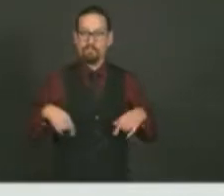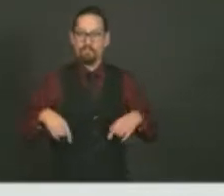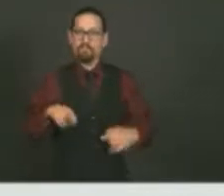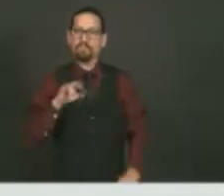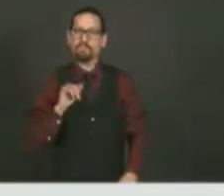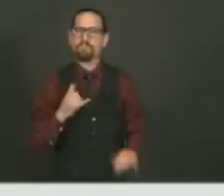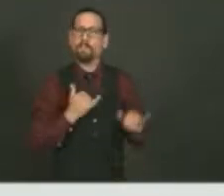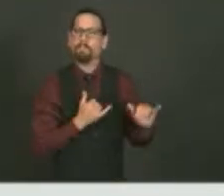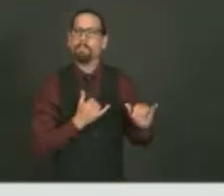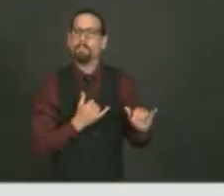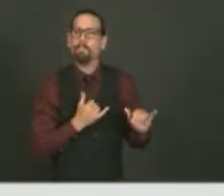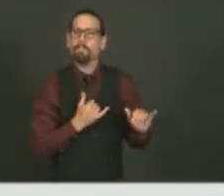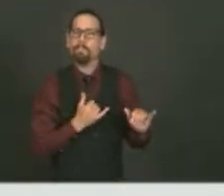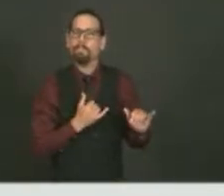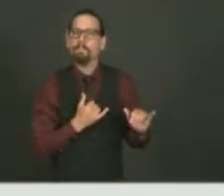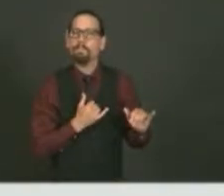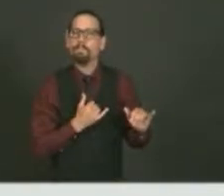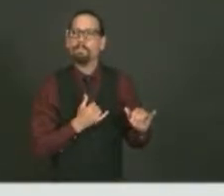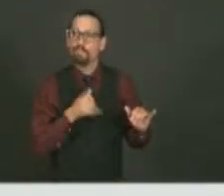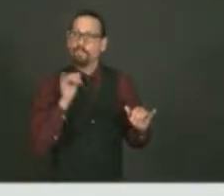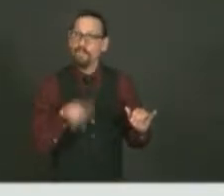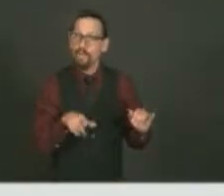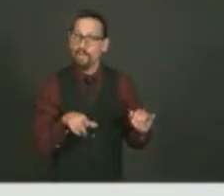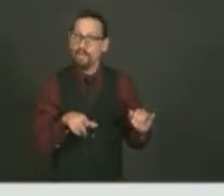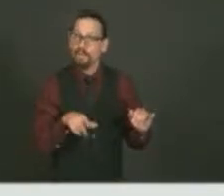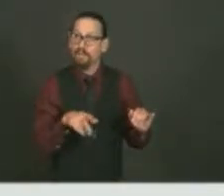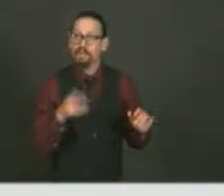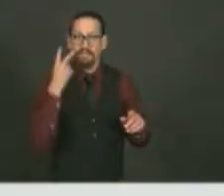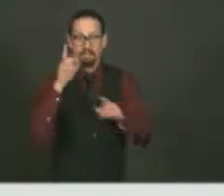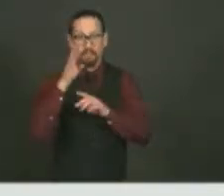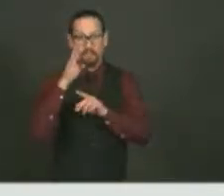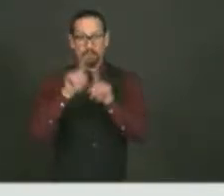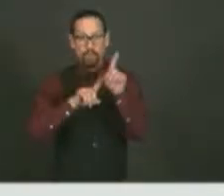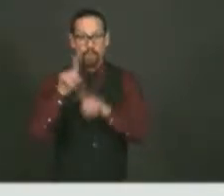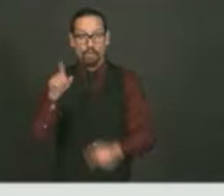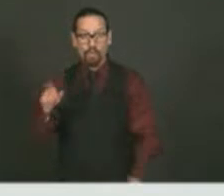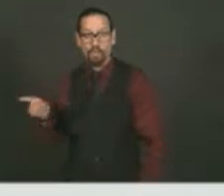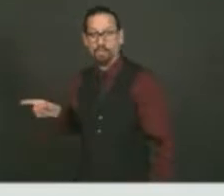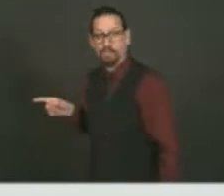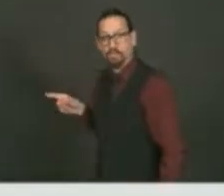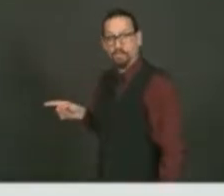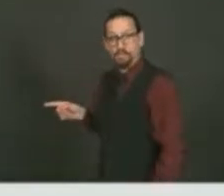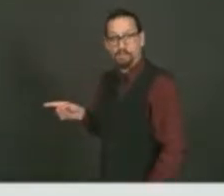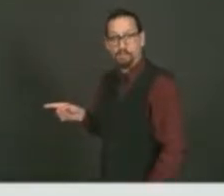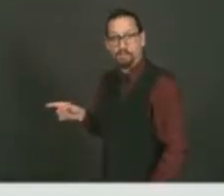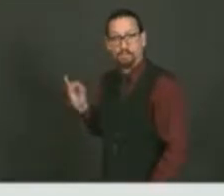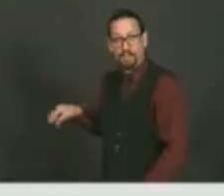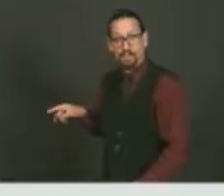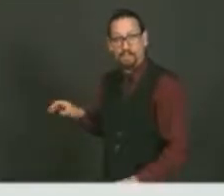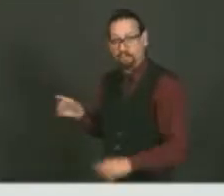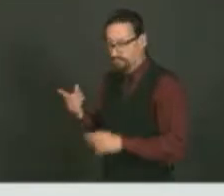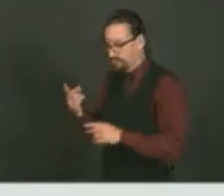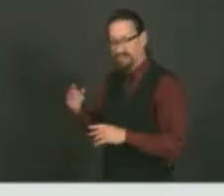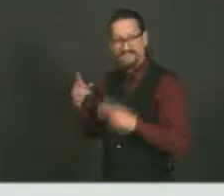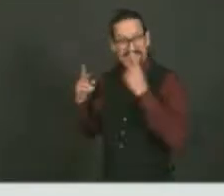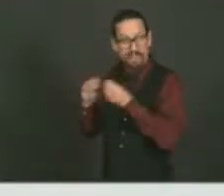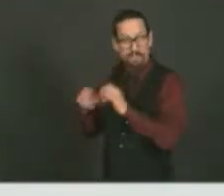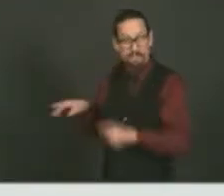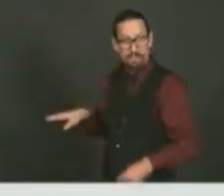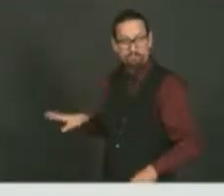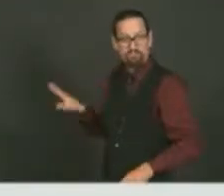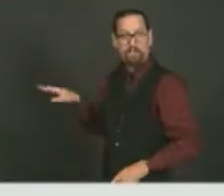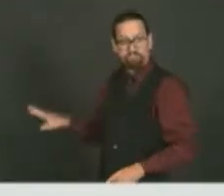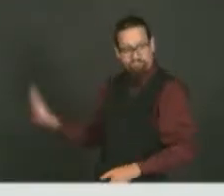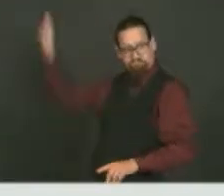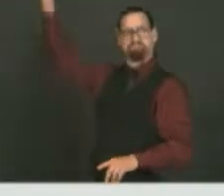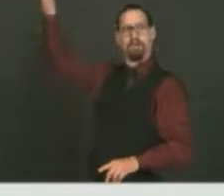Look at how quickly Wisconsin climbed up the curve right after that. Today, just a month later, Wisconsin has